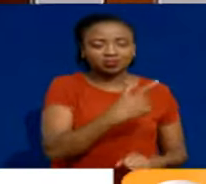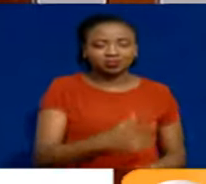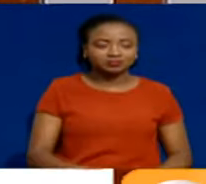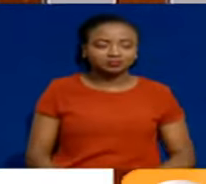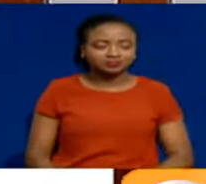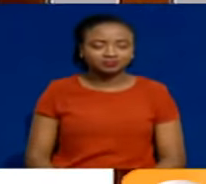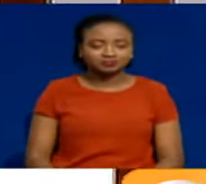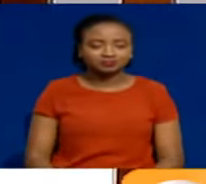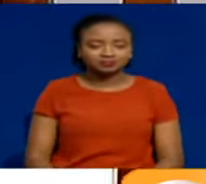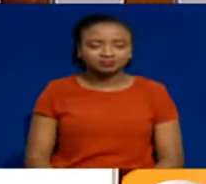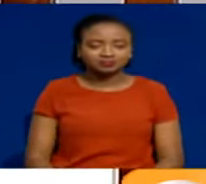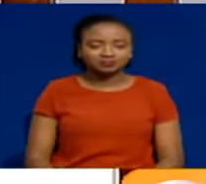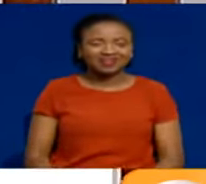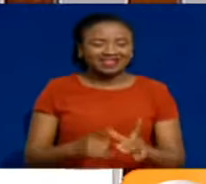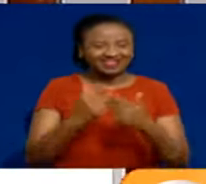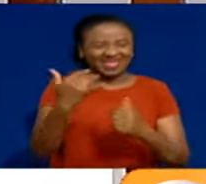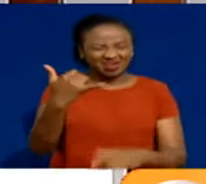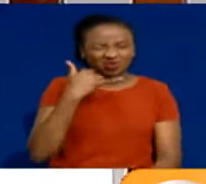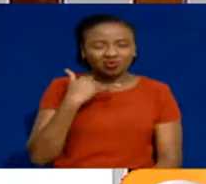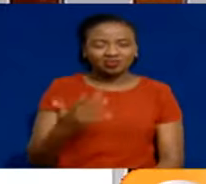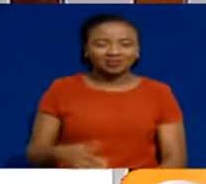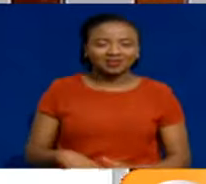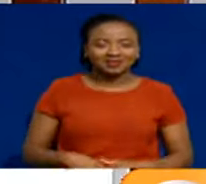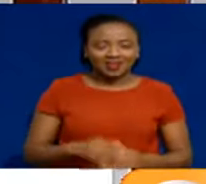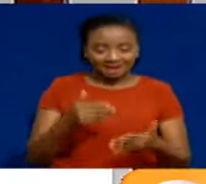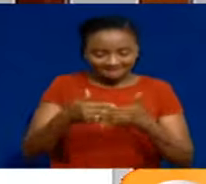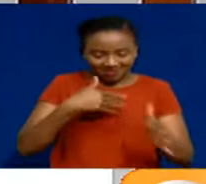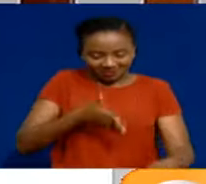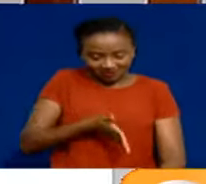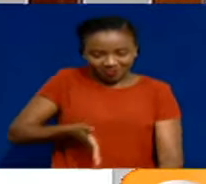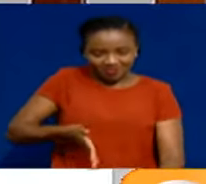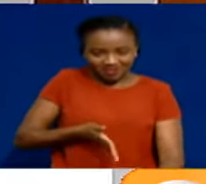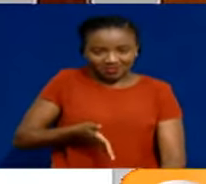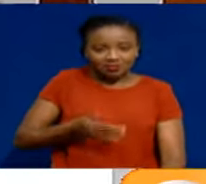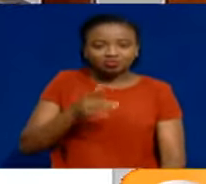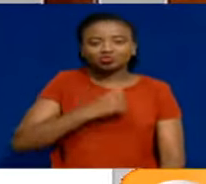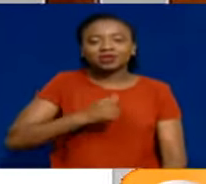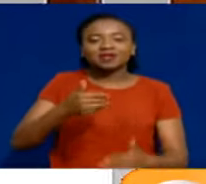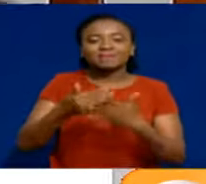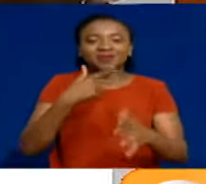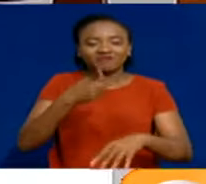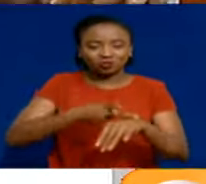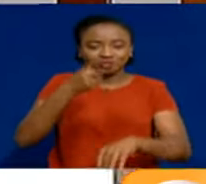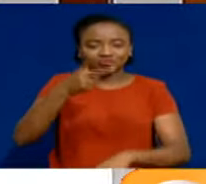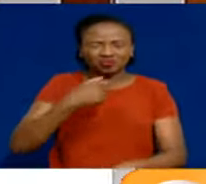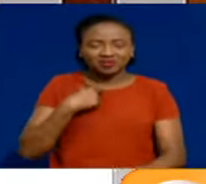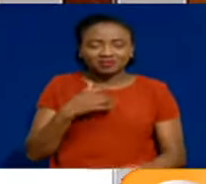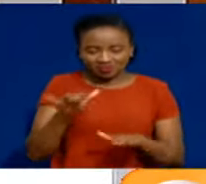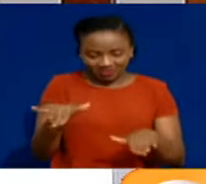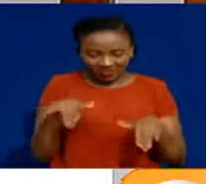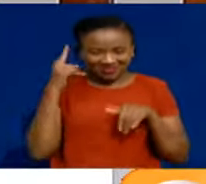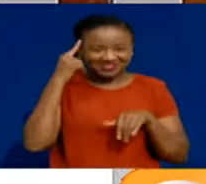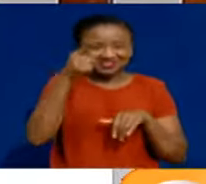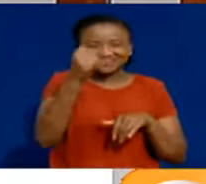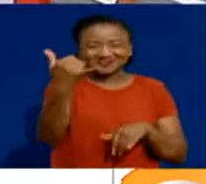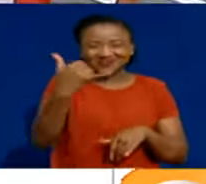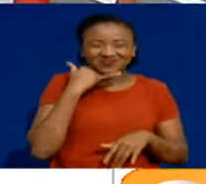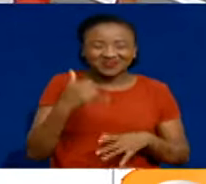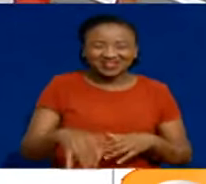Call me before midnight today. Okay. Oh no, before two. I'm going to wait for your call.